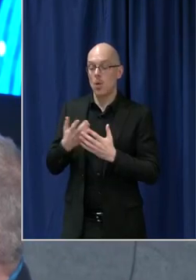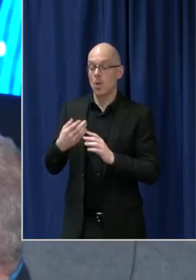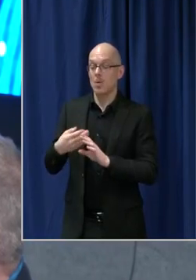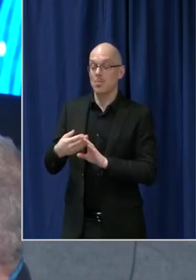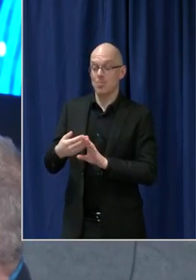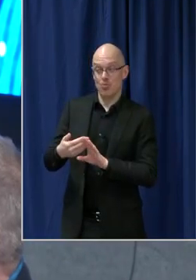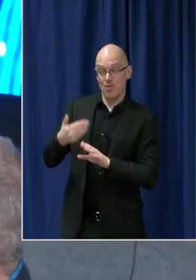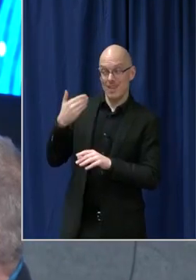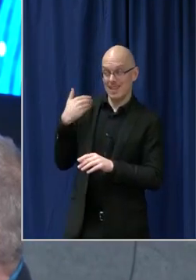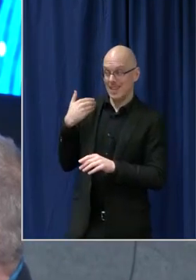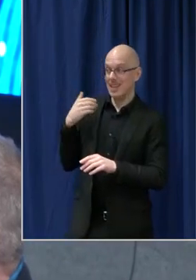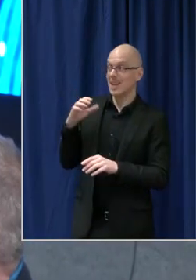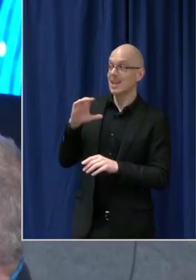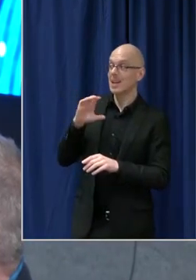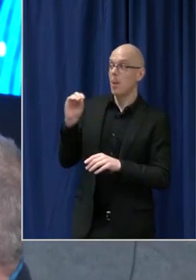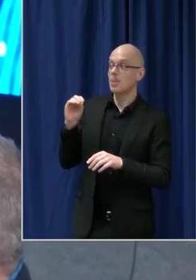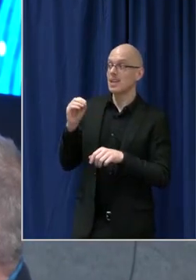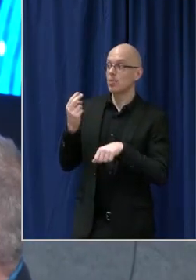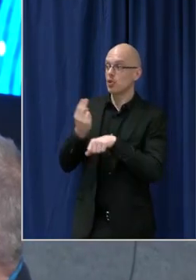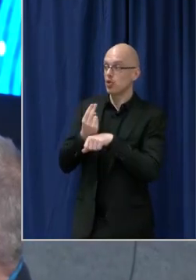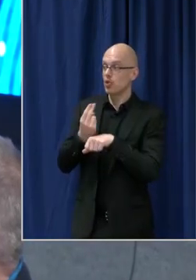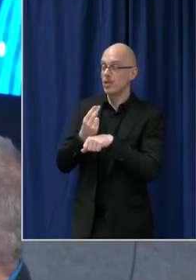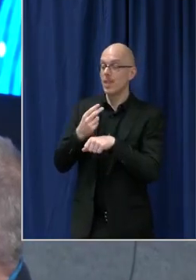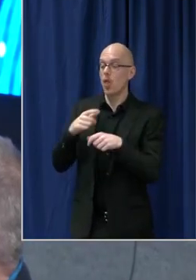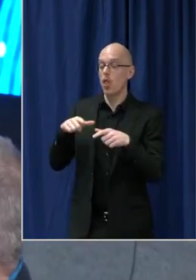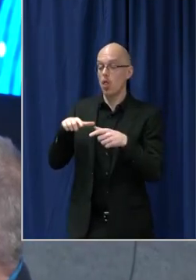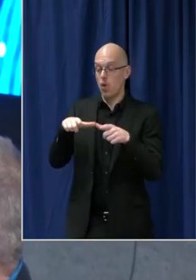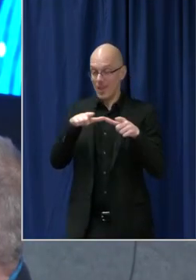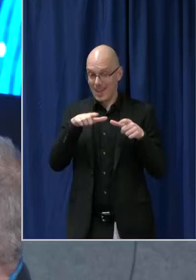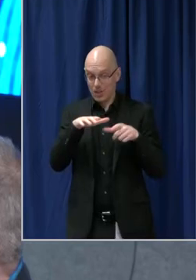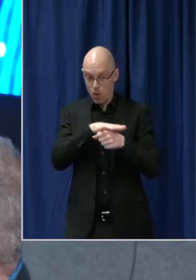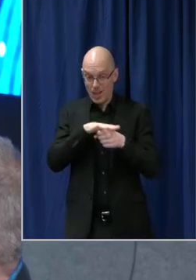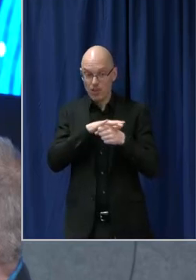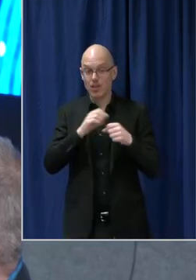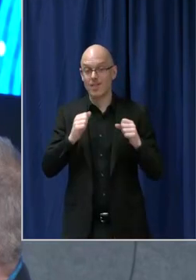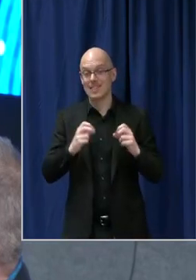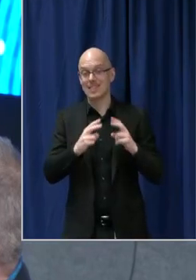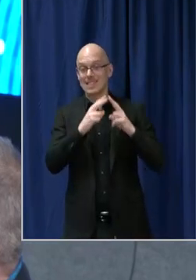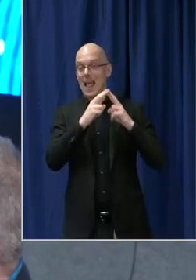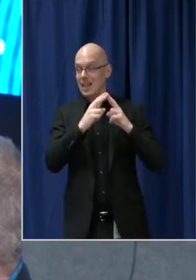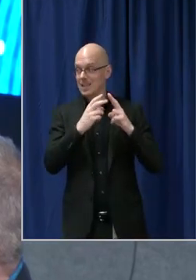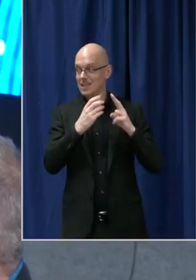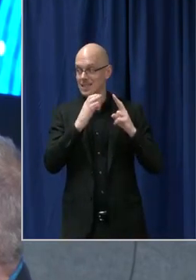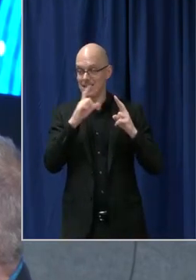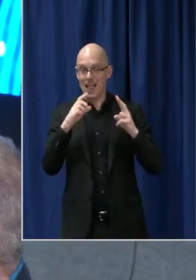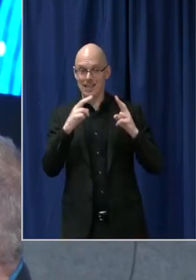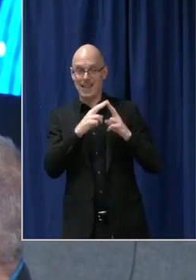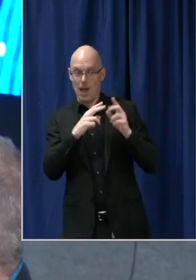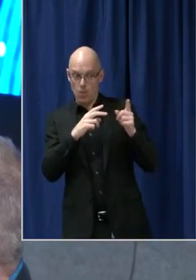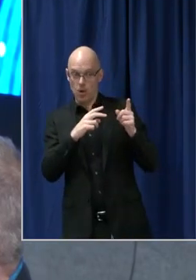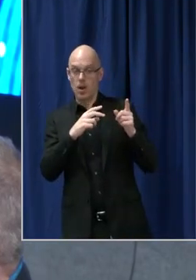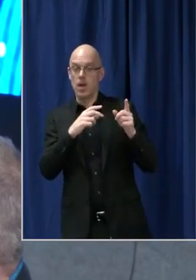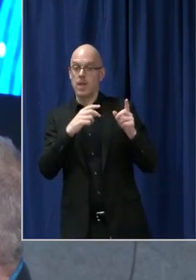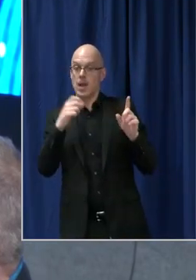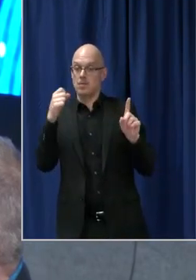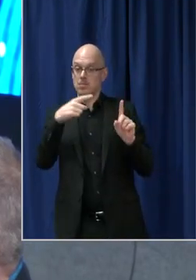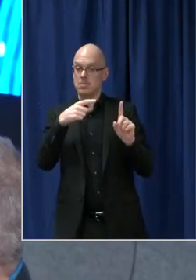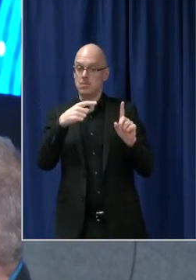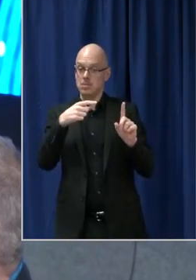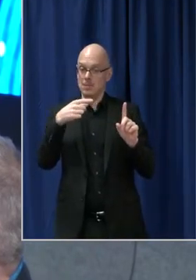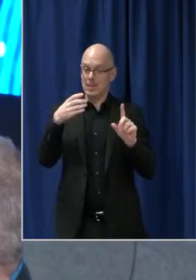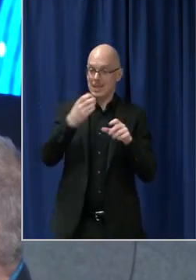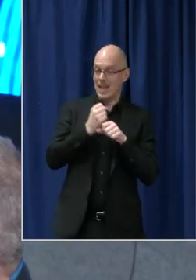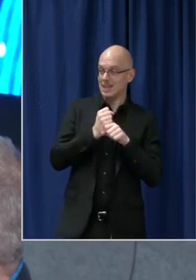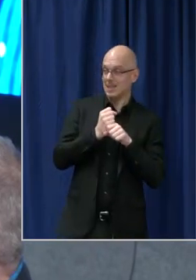carriers were using the location of the cell tower that first picks up the call in order to determine the